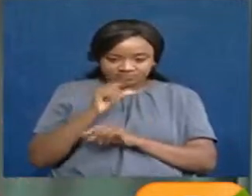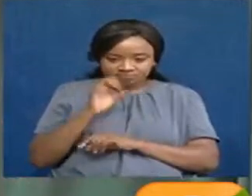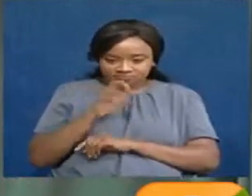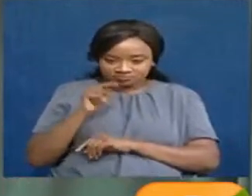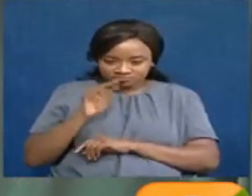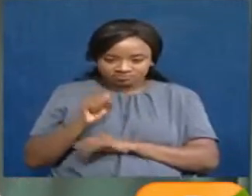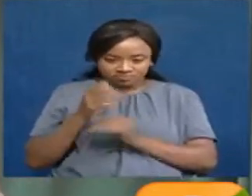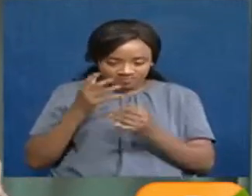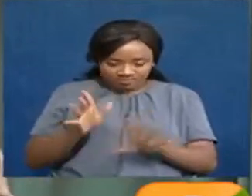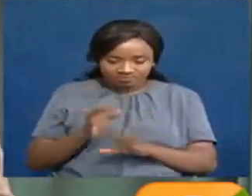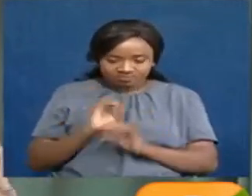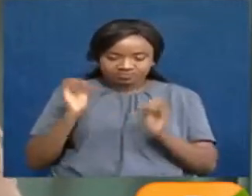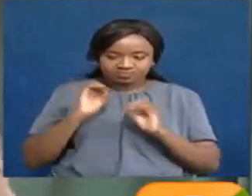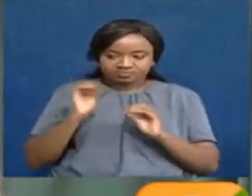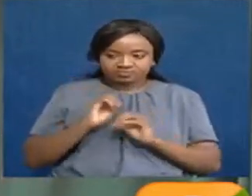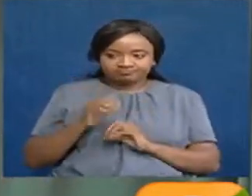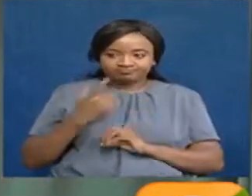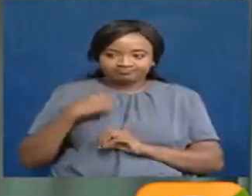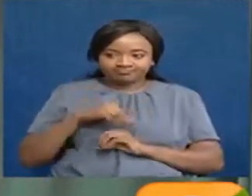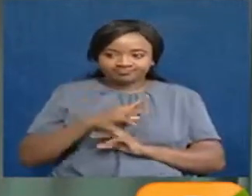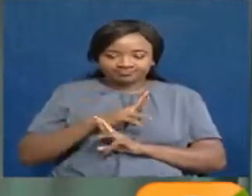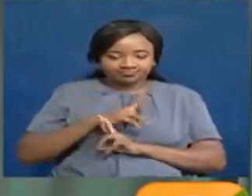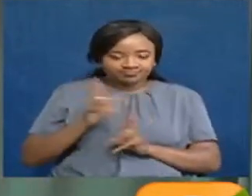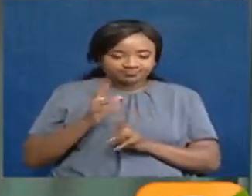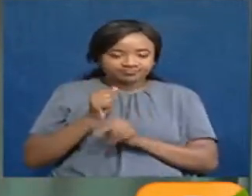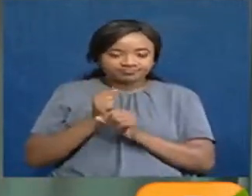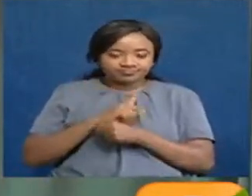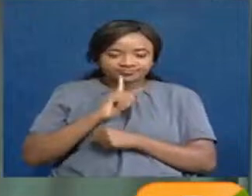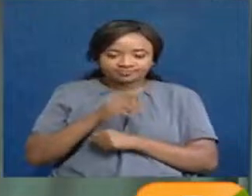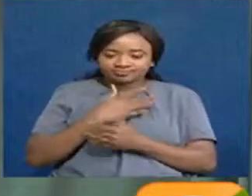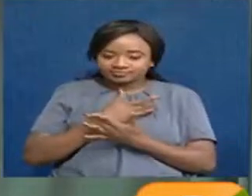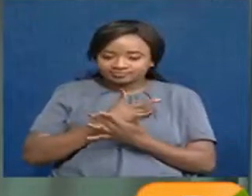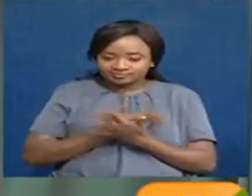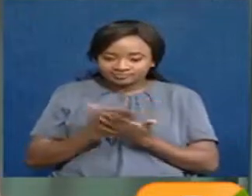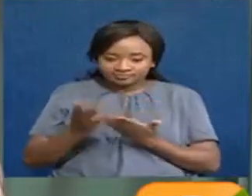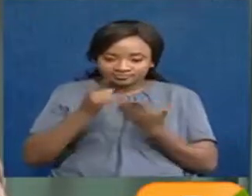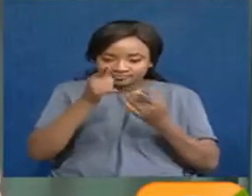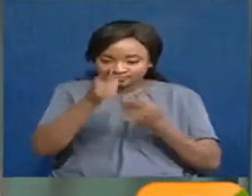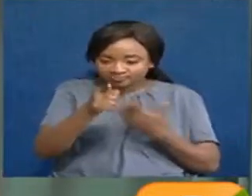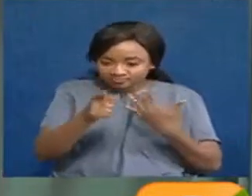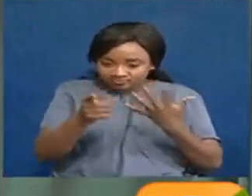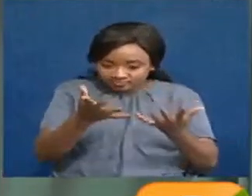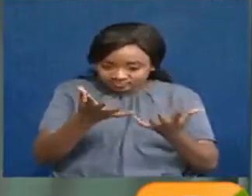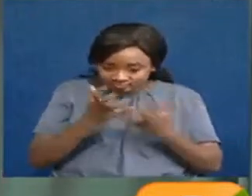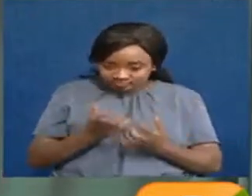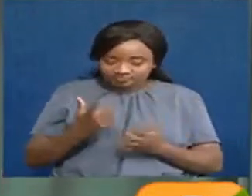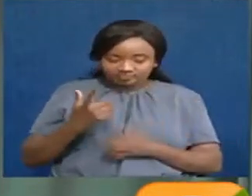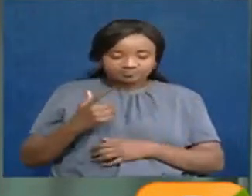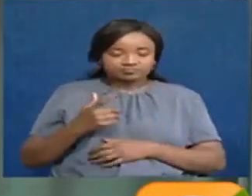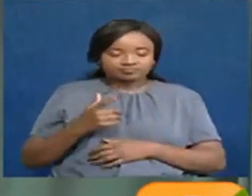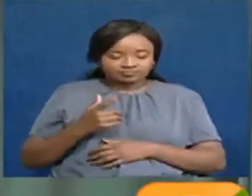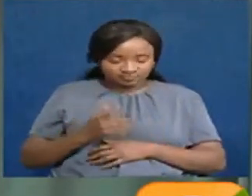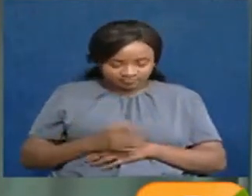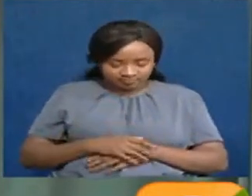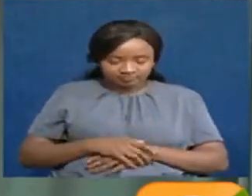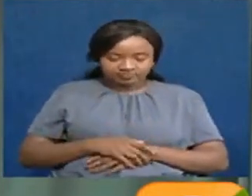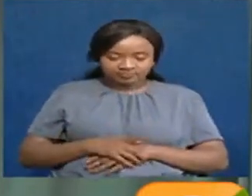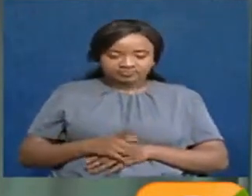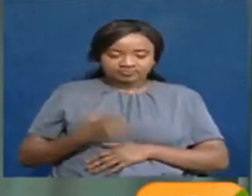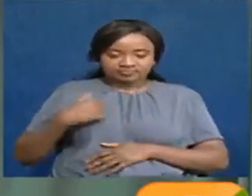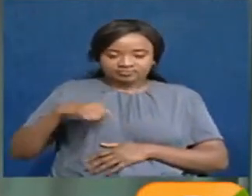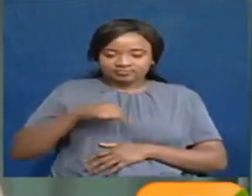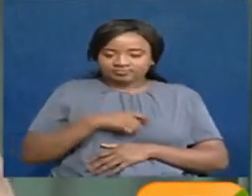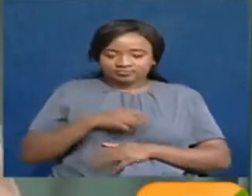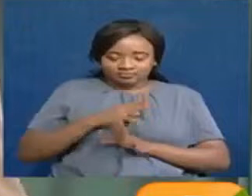see to it that whatever is required of you and us and others to make sure